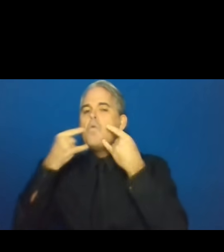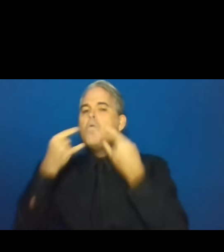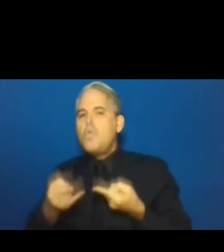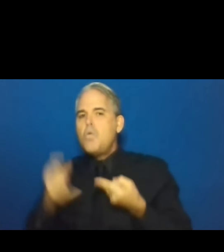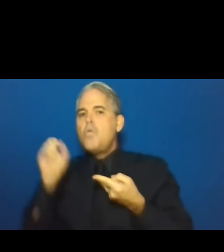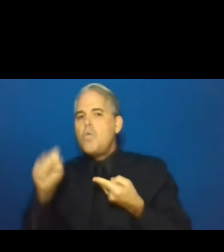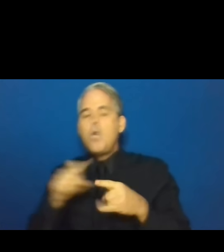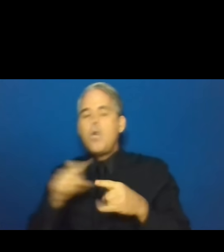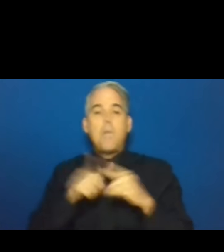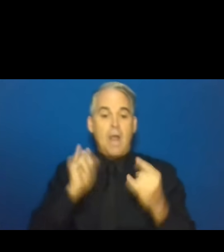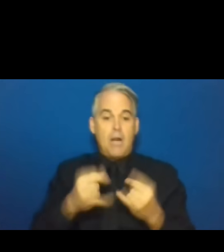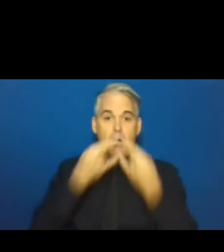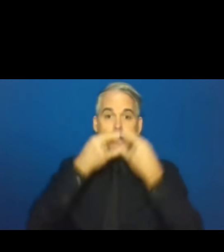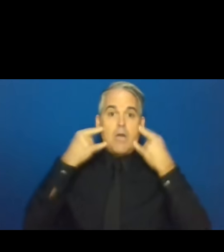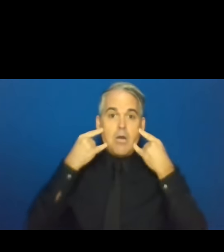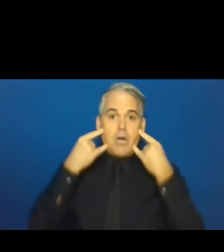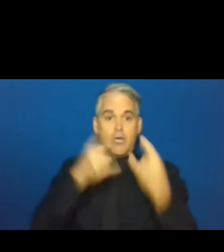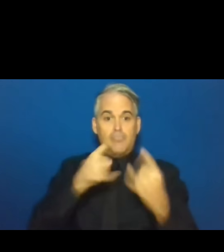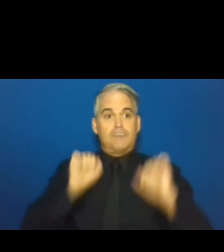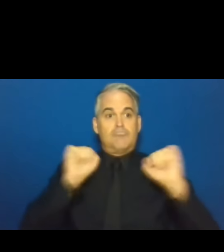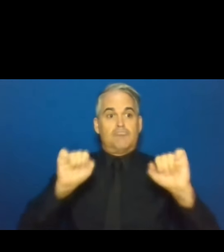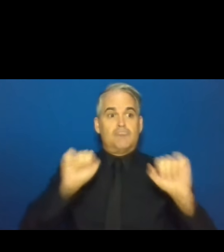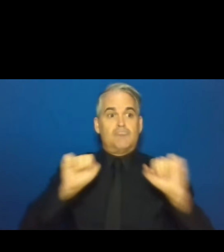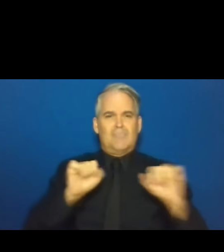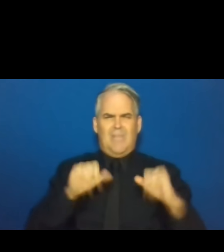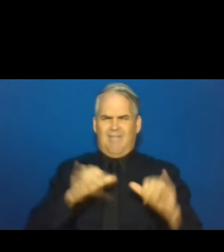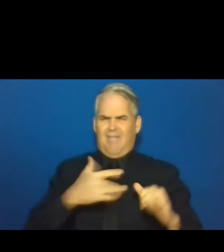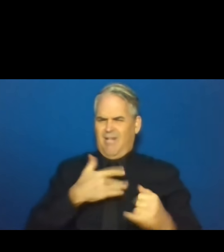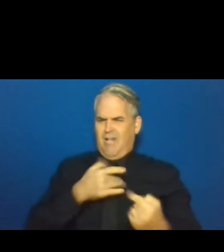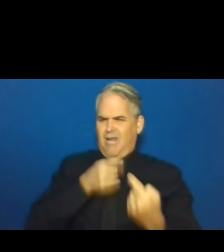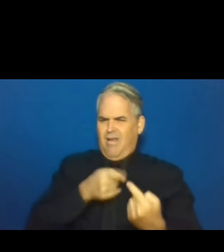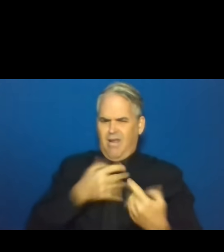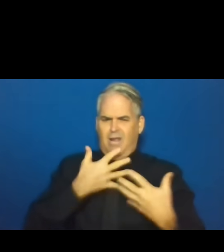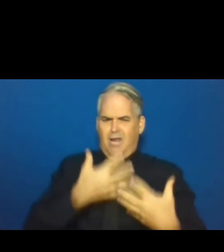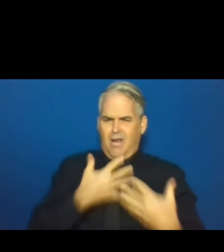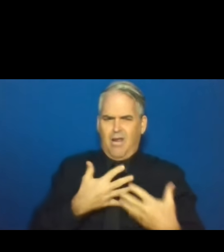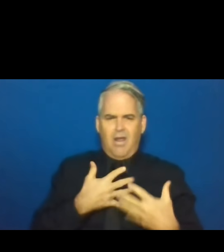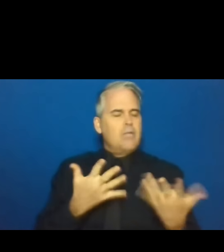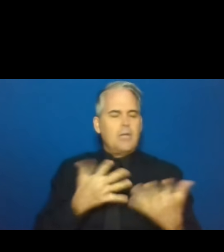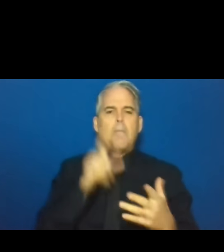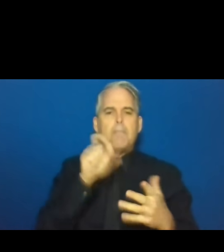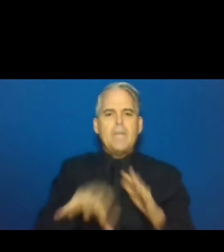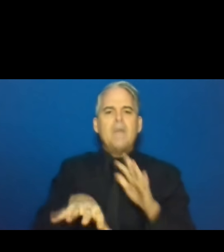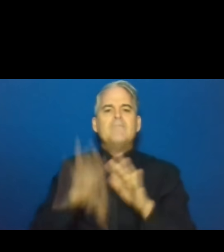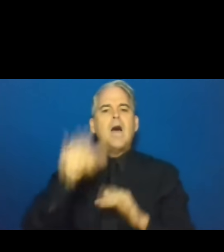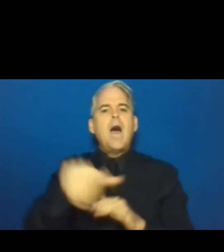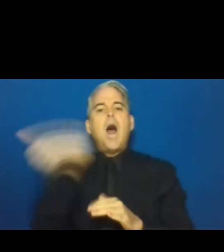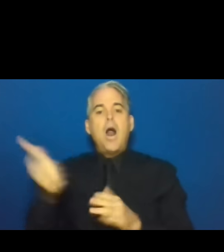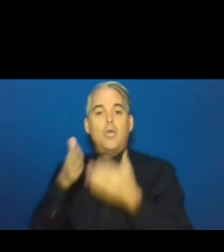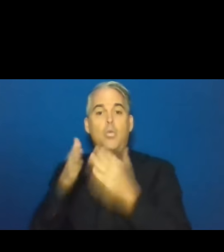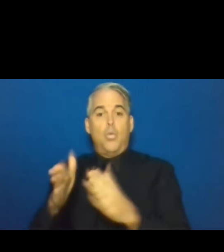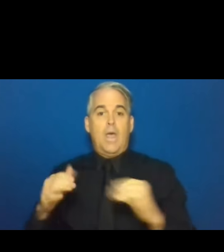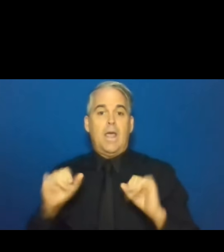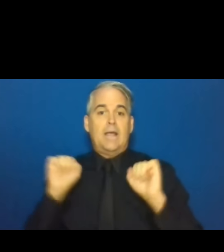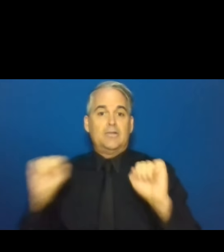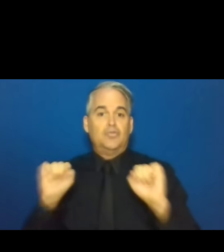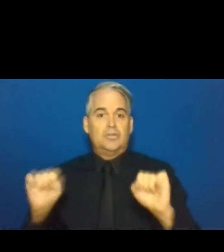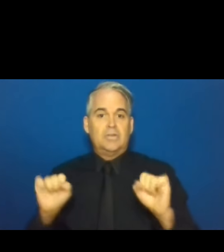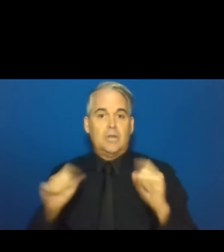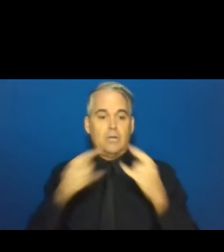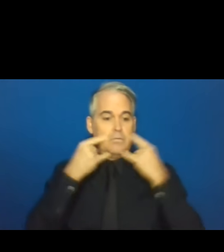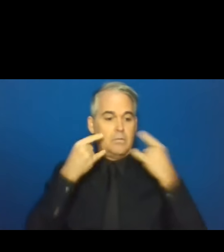strenuous to be done while wearing a mask properly, you must seek an alternative exercise. Other businesses that will